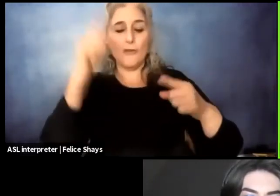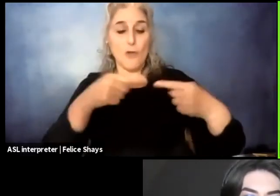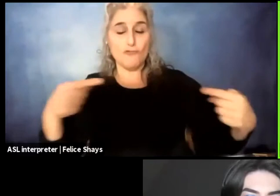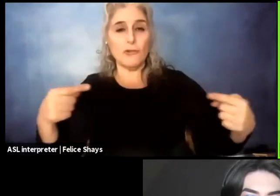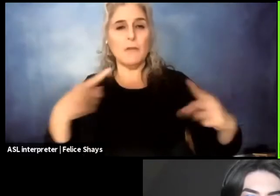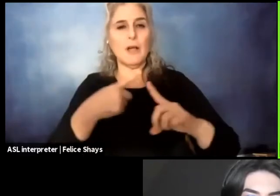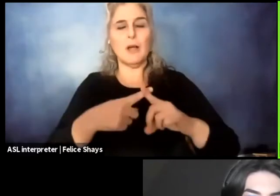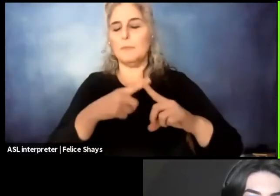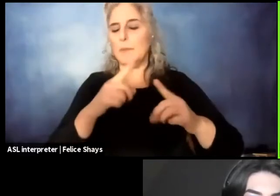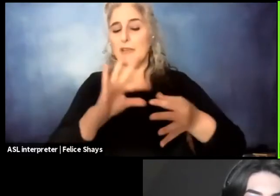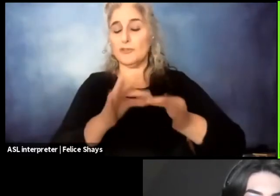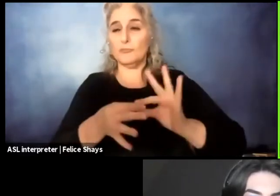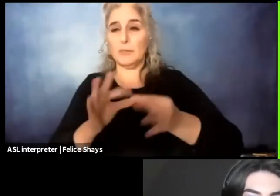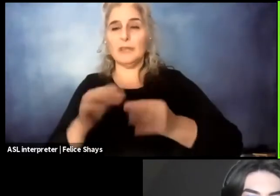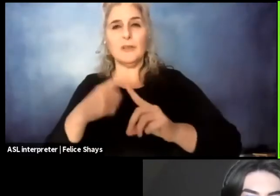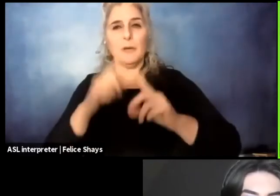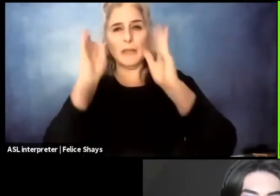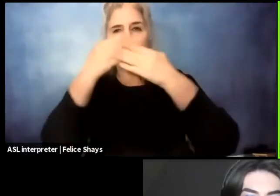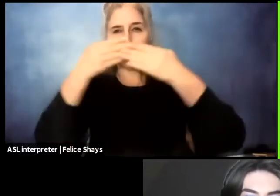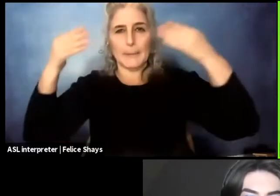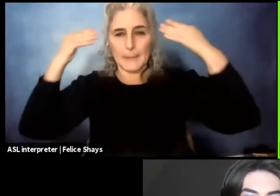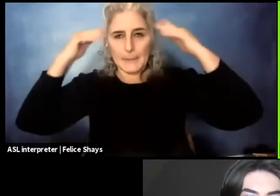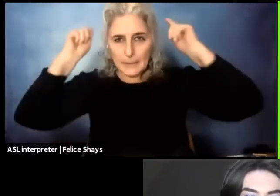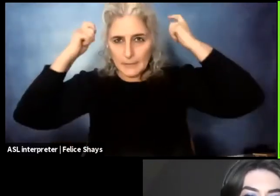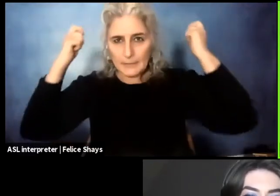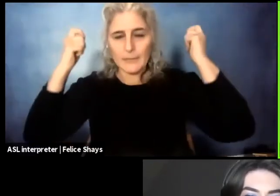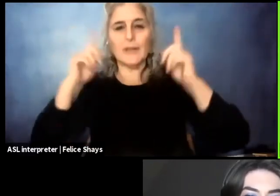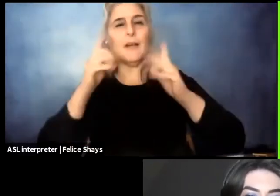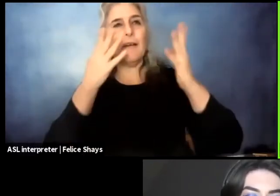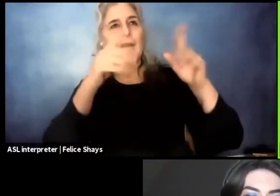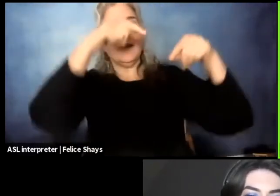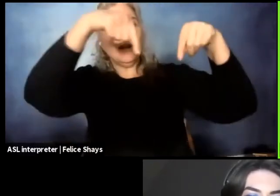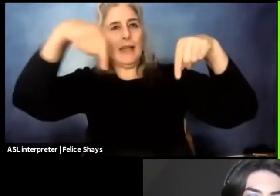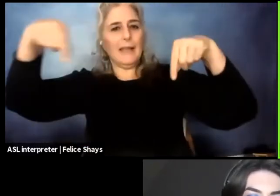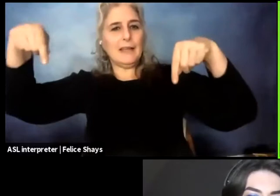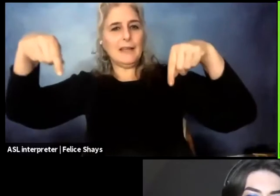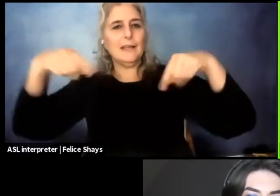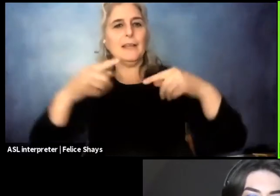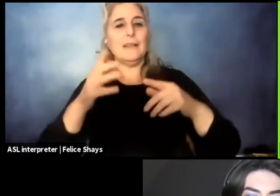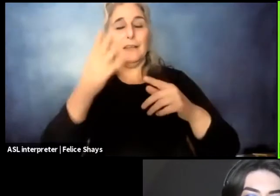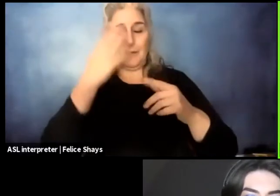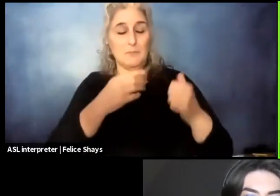silver chain, and a blindfold are hanging in space in front of a white wall.